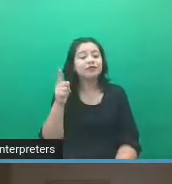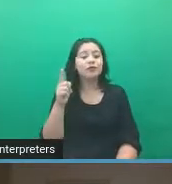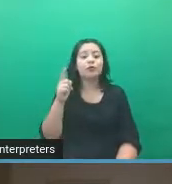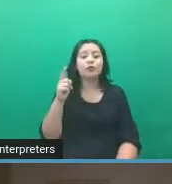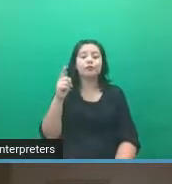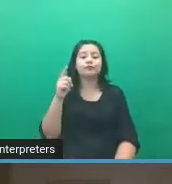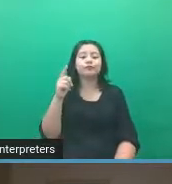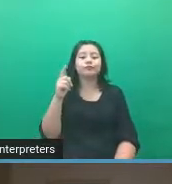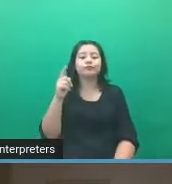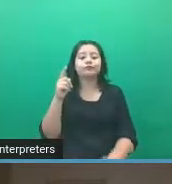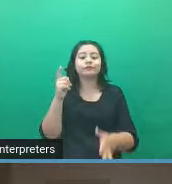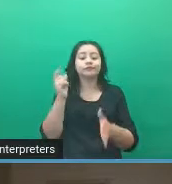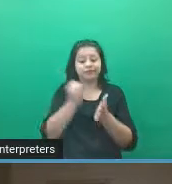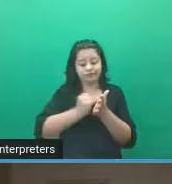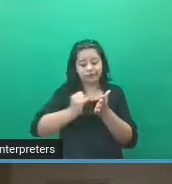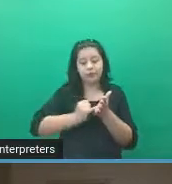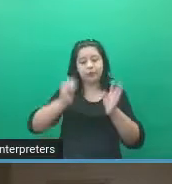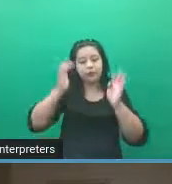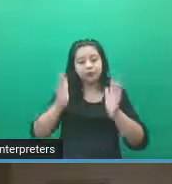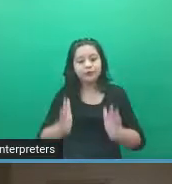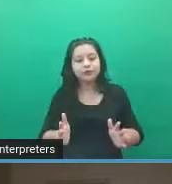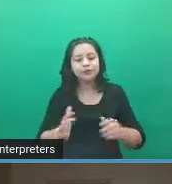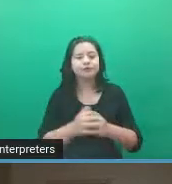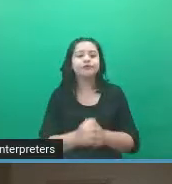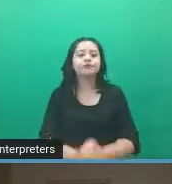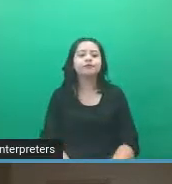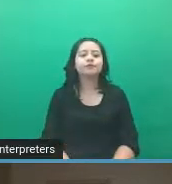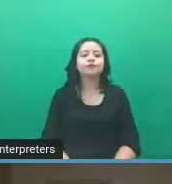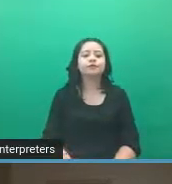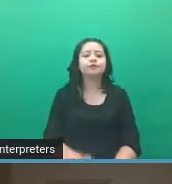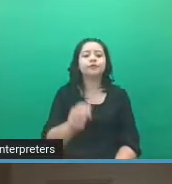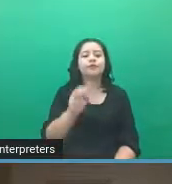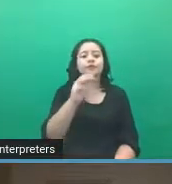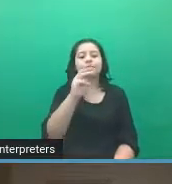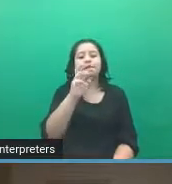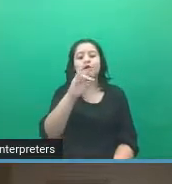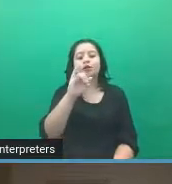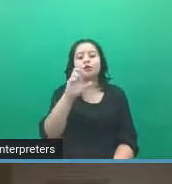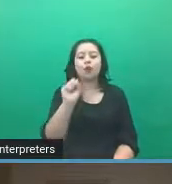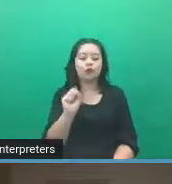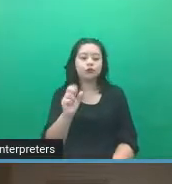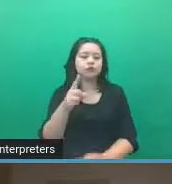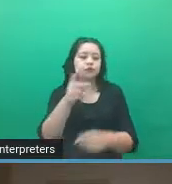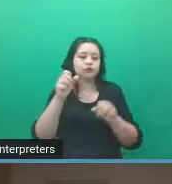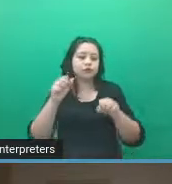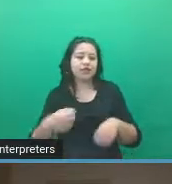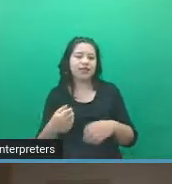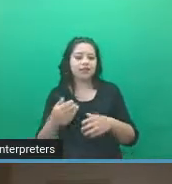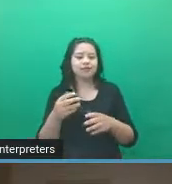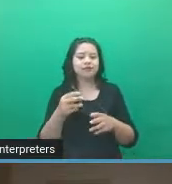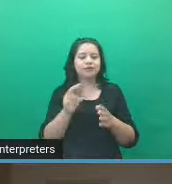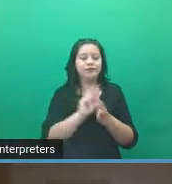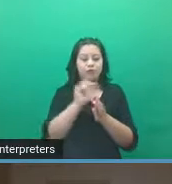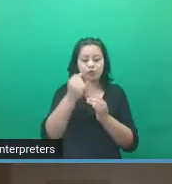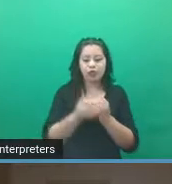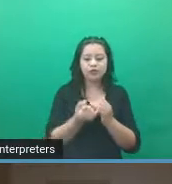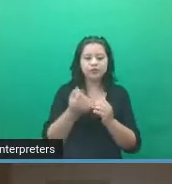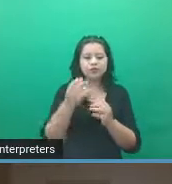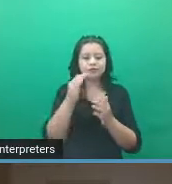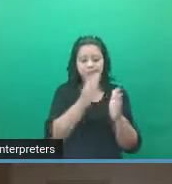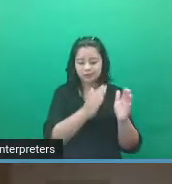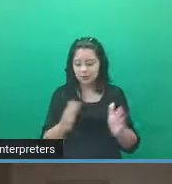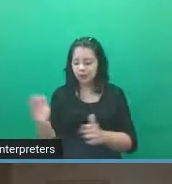as graphics and web design companies and consultants. Miro's visual workflow management and project planning set it apart from